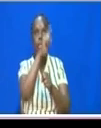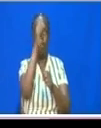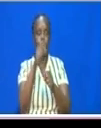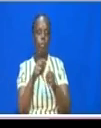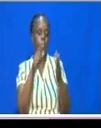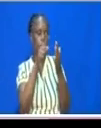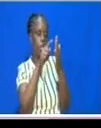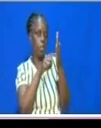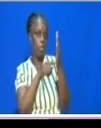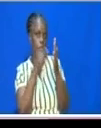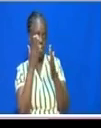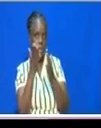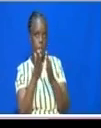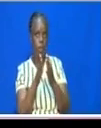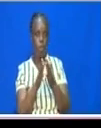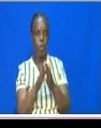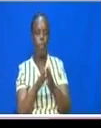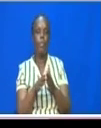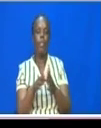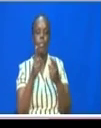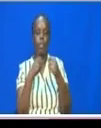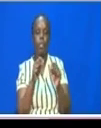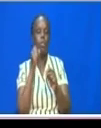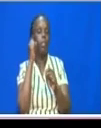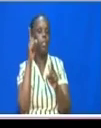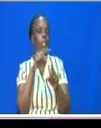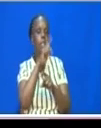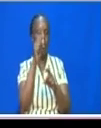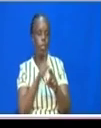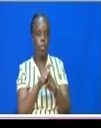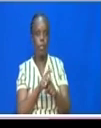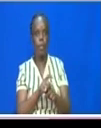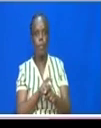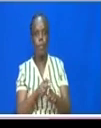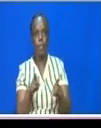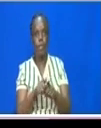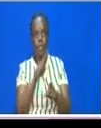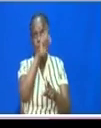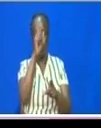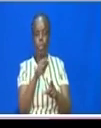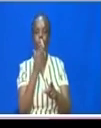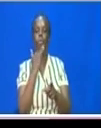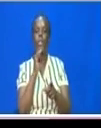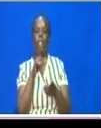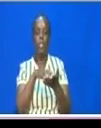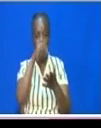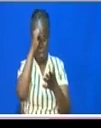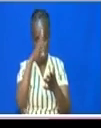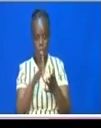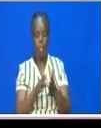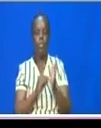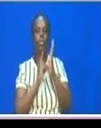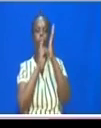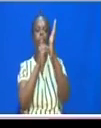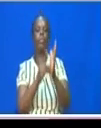start by unpacking that particular question. So this question requires the students to